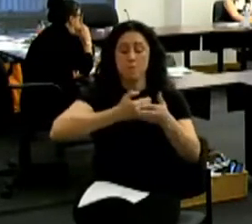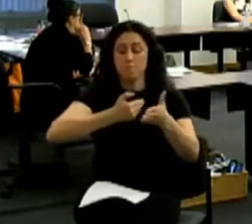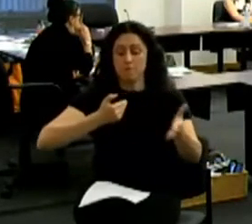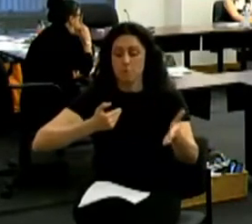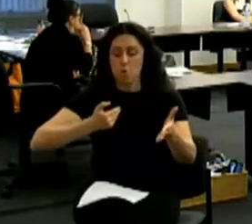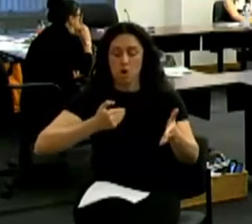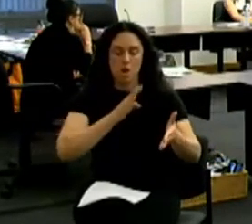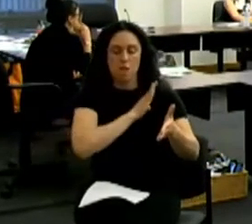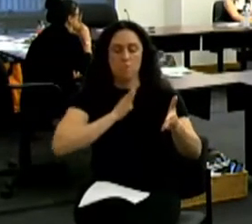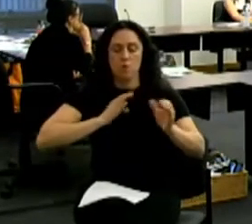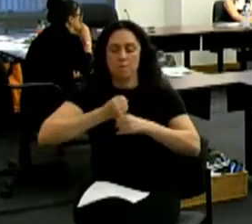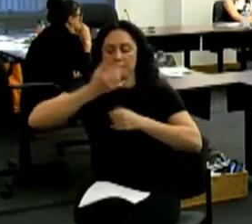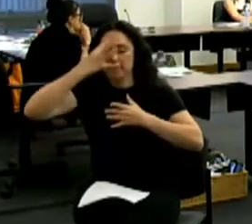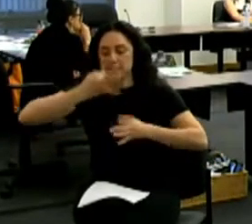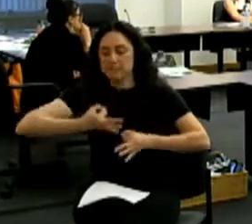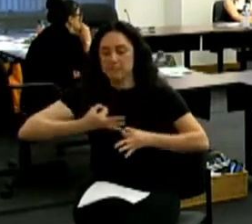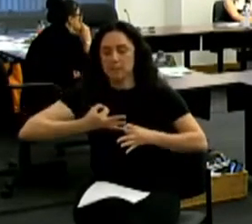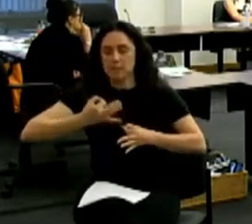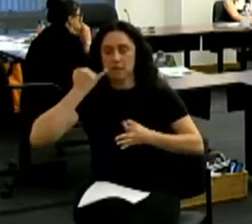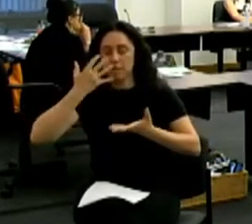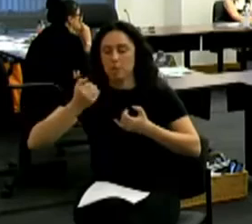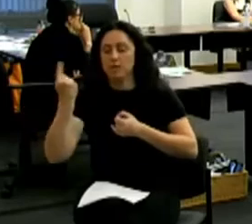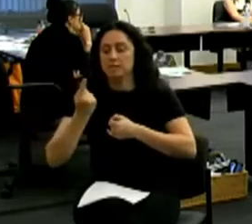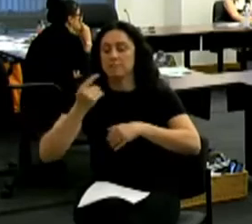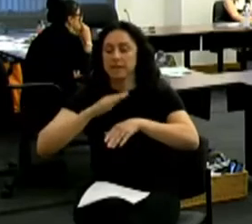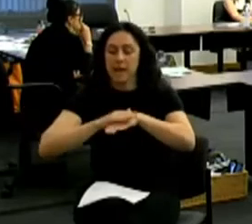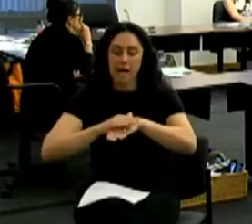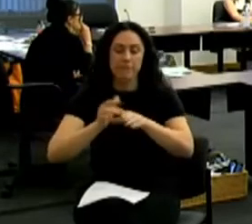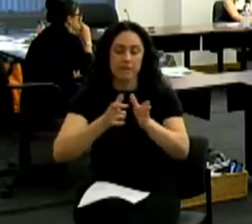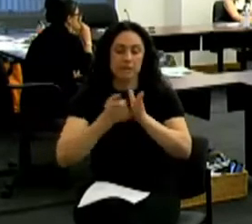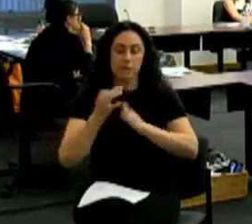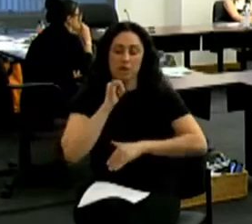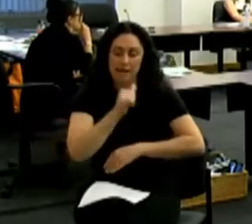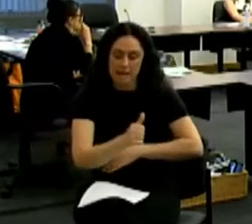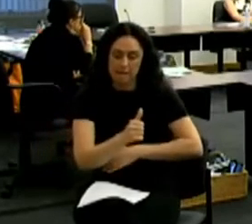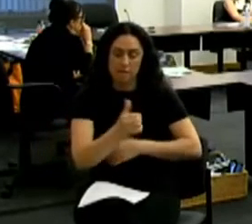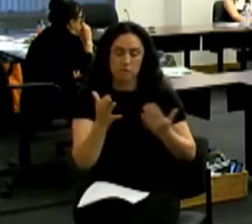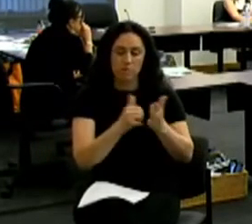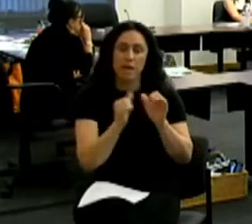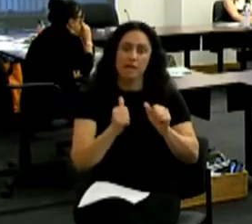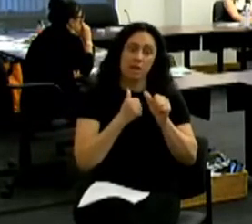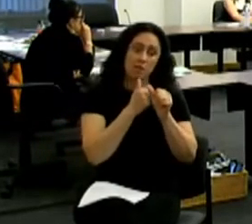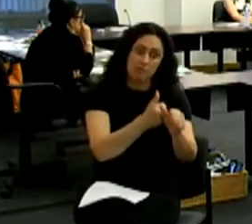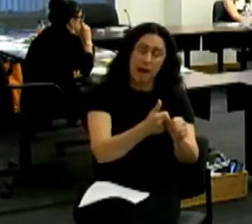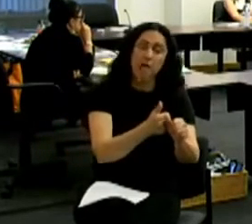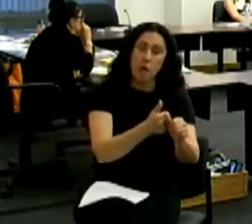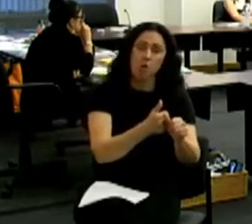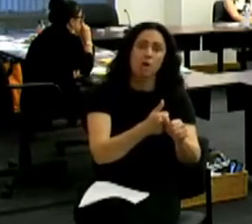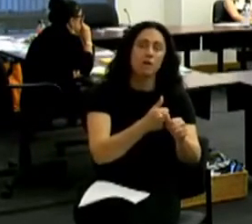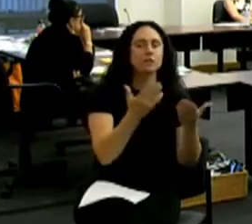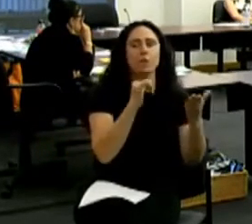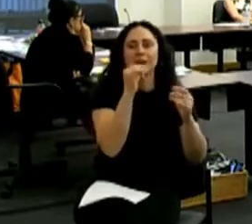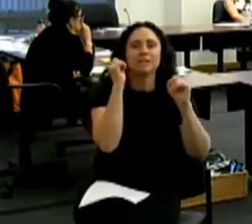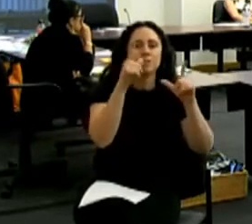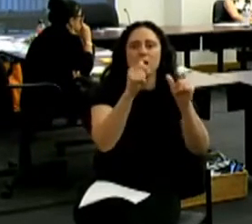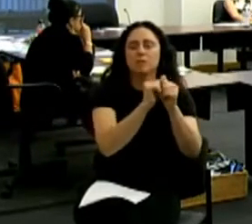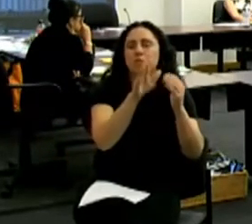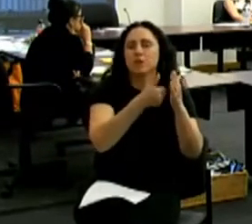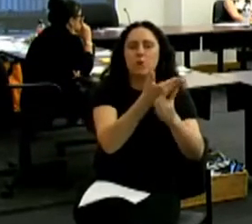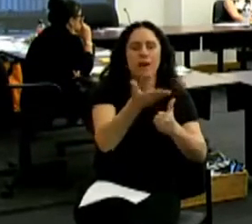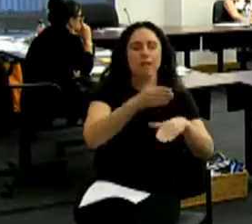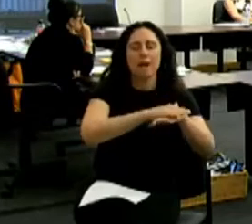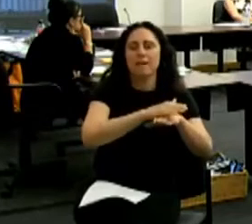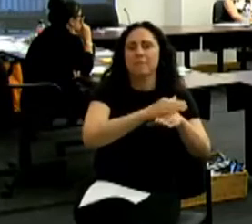then the board makes a decision where they want something on the agenda or not, so that it can be followed and we're not surprised with a new item on the